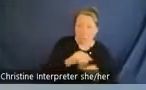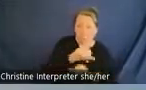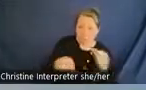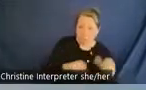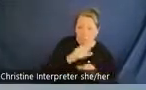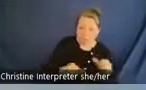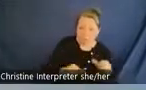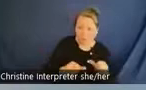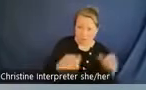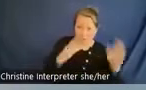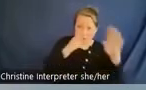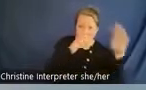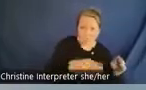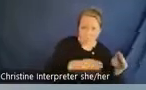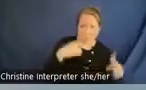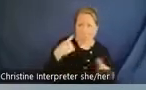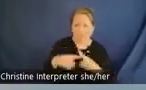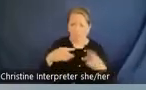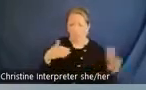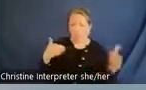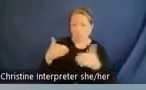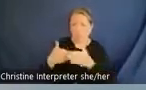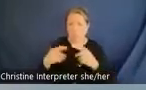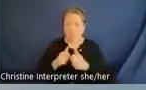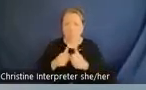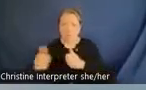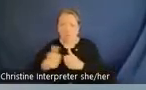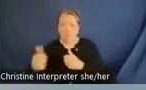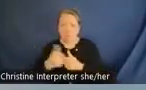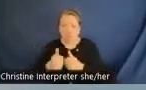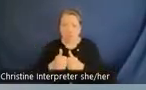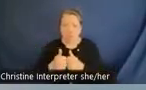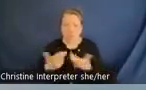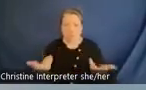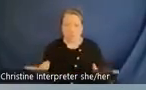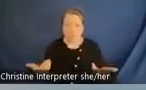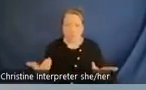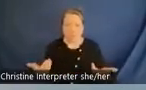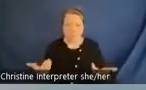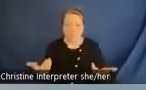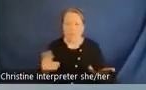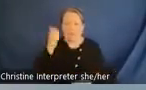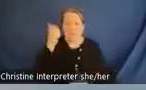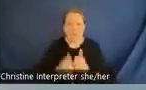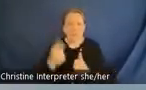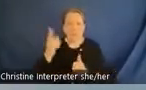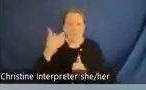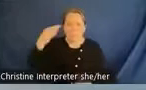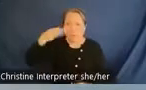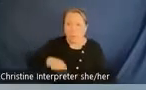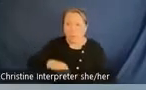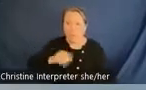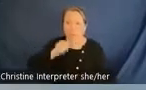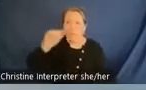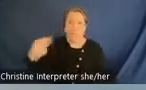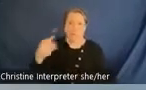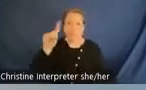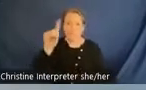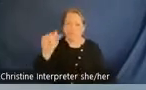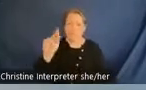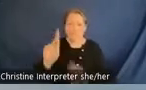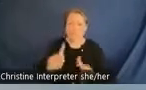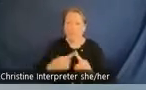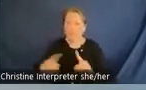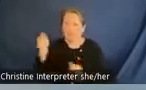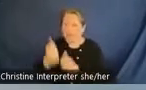this case being transportation, everybody, not just disabled people, needs perfect